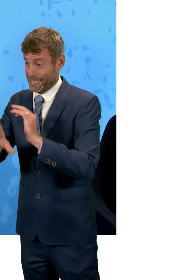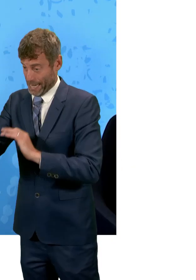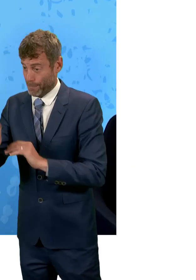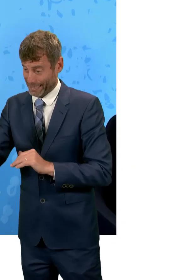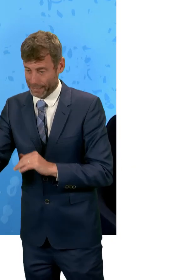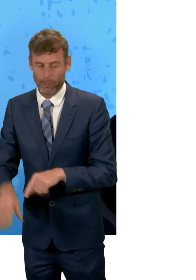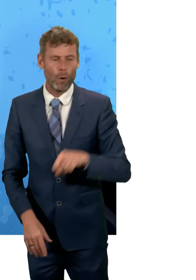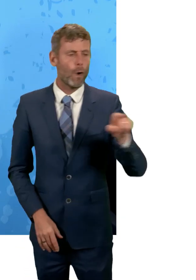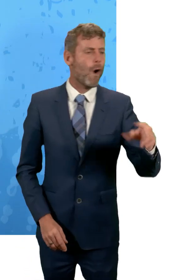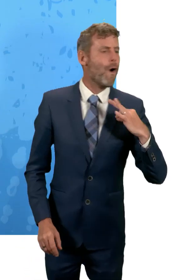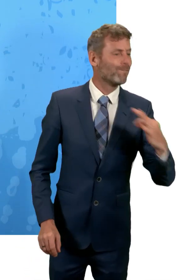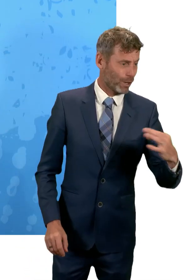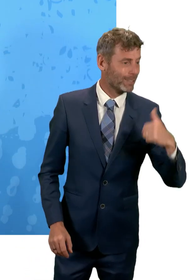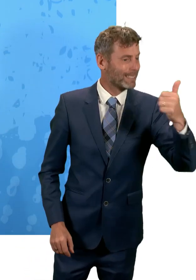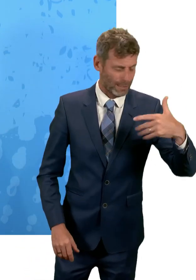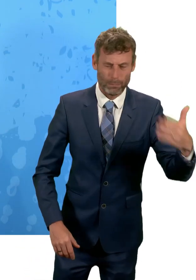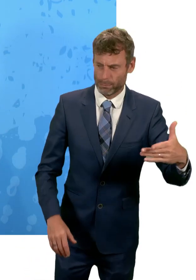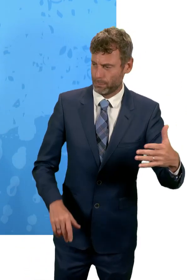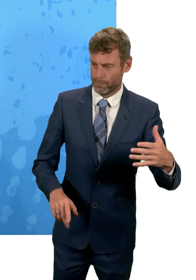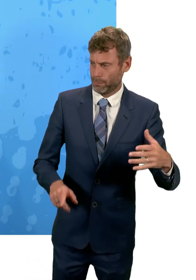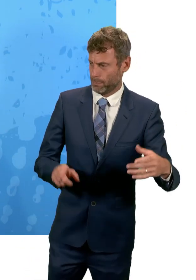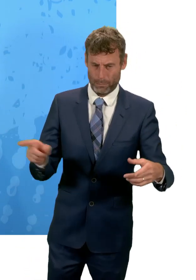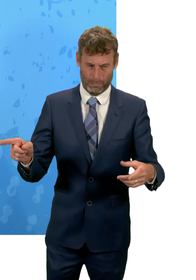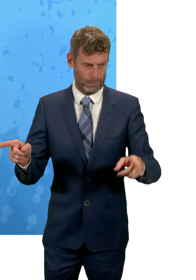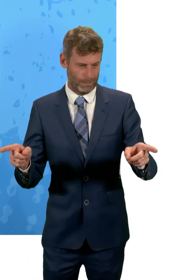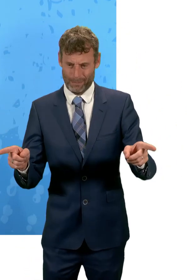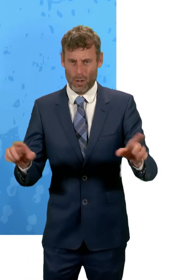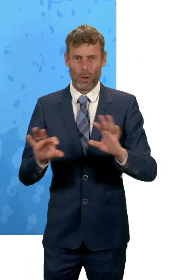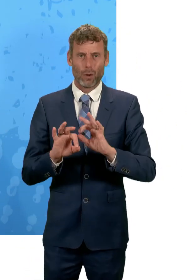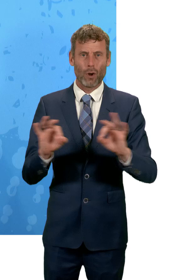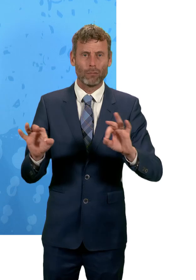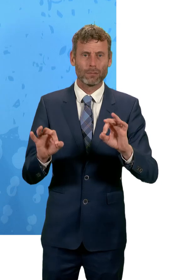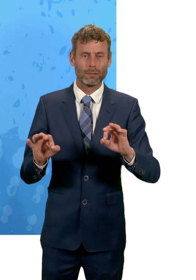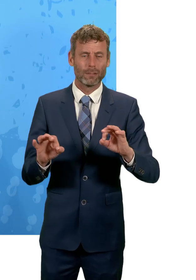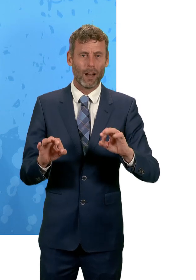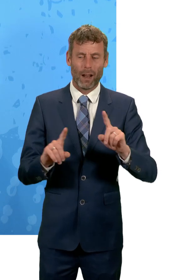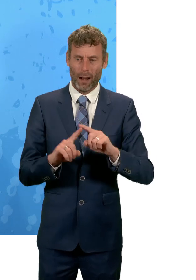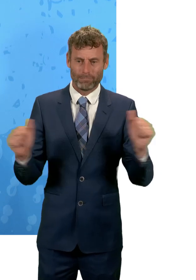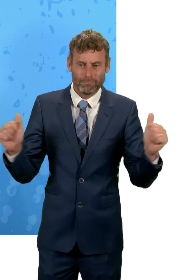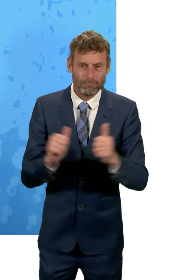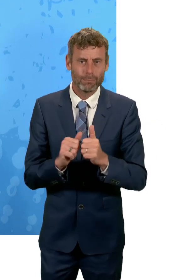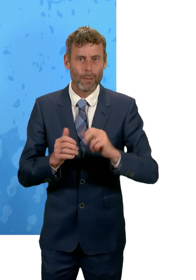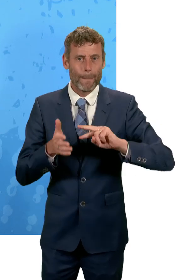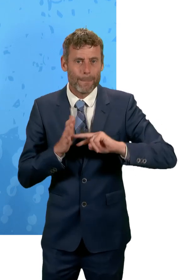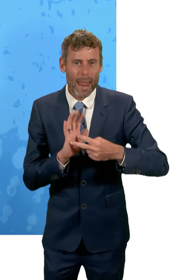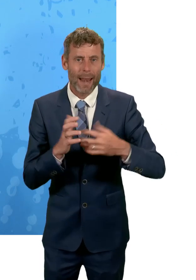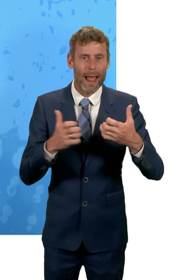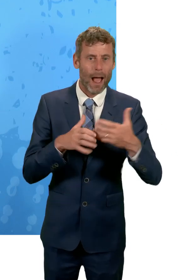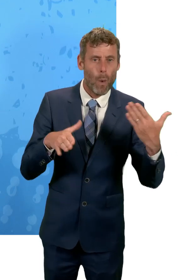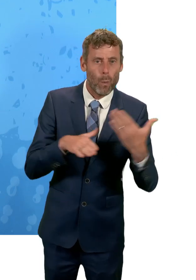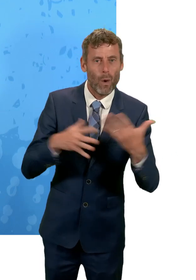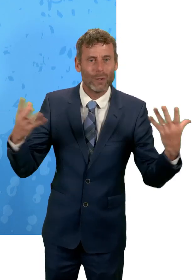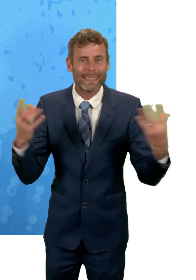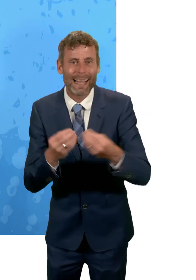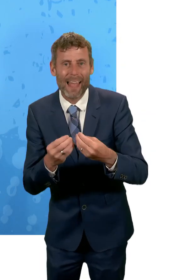just think we could do better. I just think as a country we could do better and have a joined up approach. As I said earlier, I don't